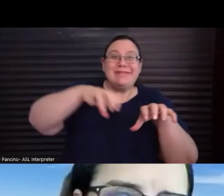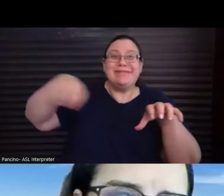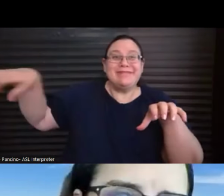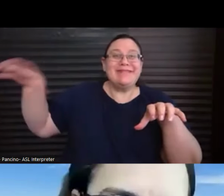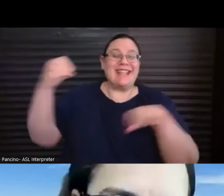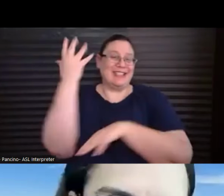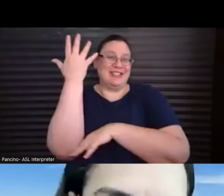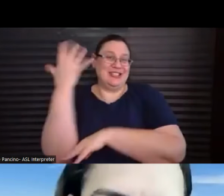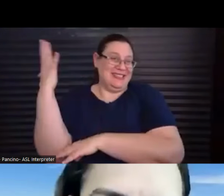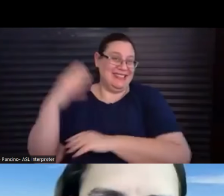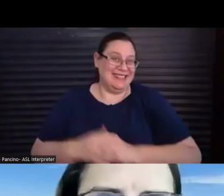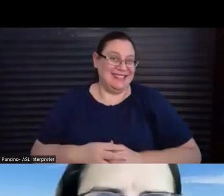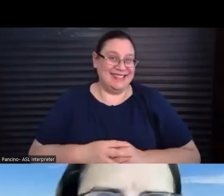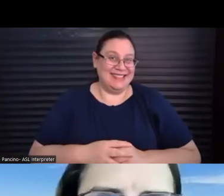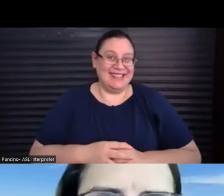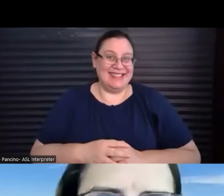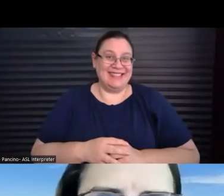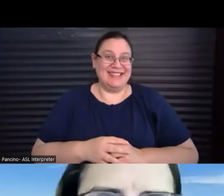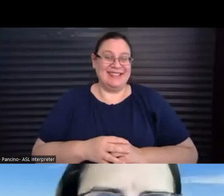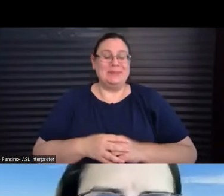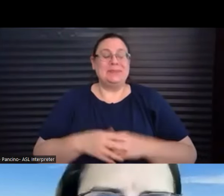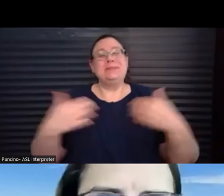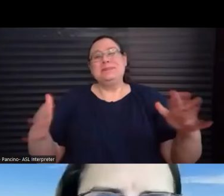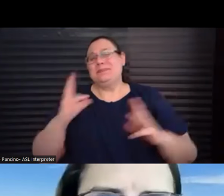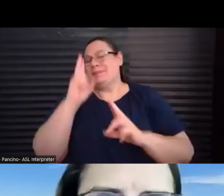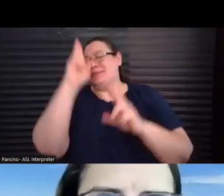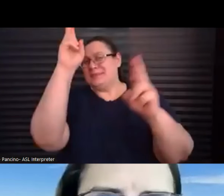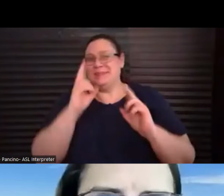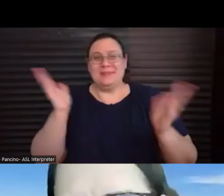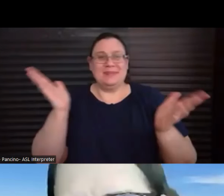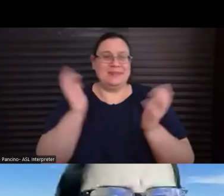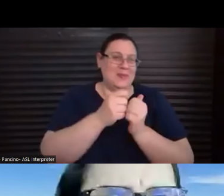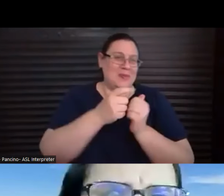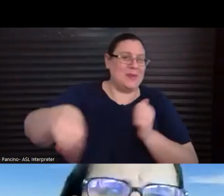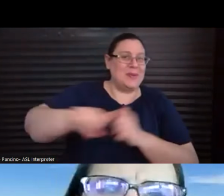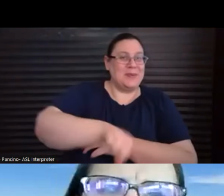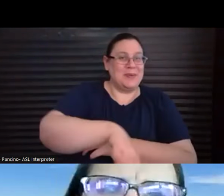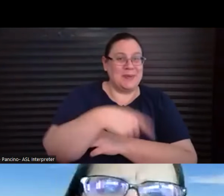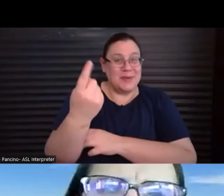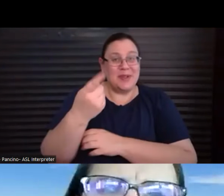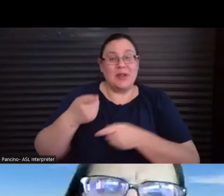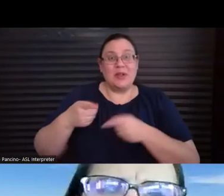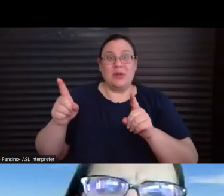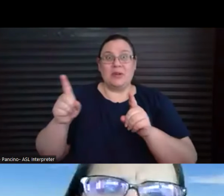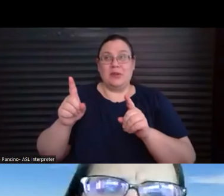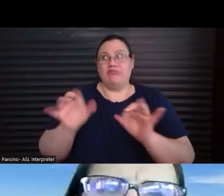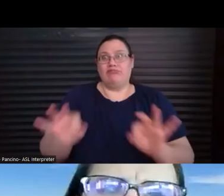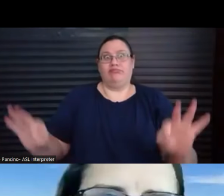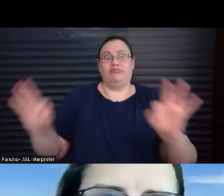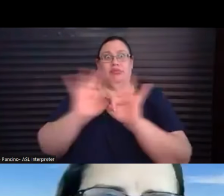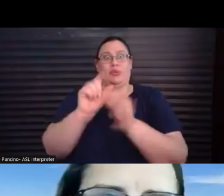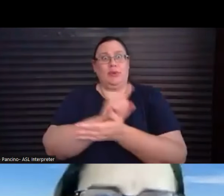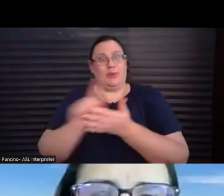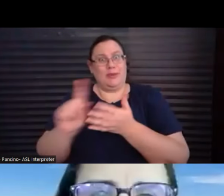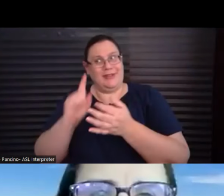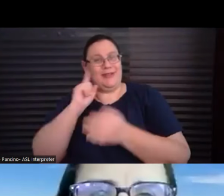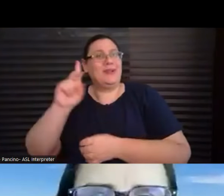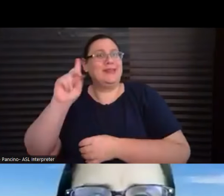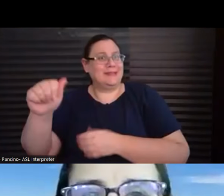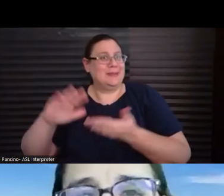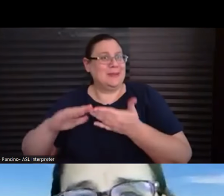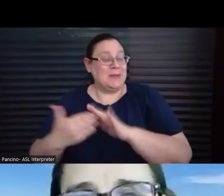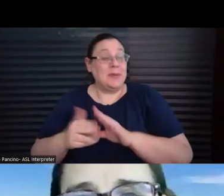trees. It is such a privilege to be speaking to you today during a very important week in the disability community.